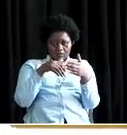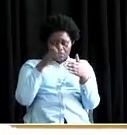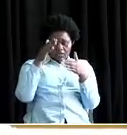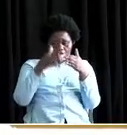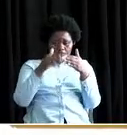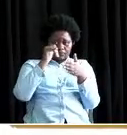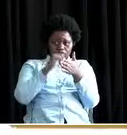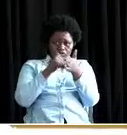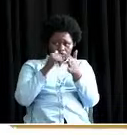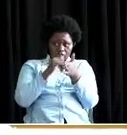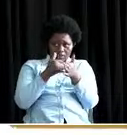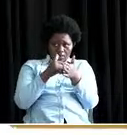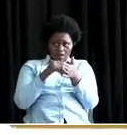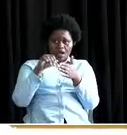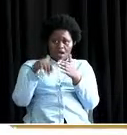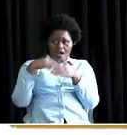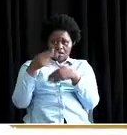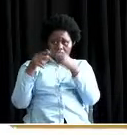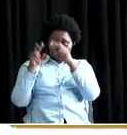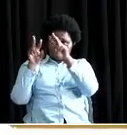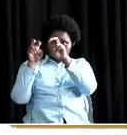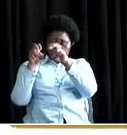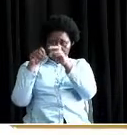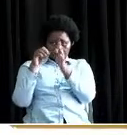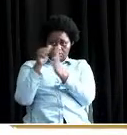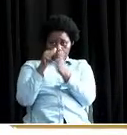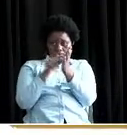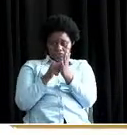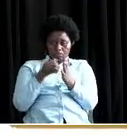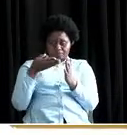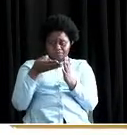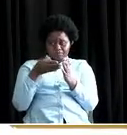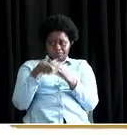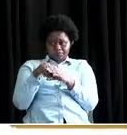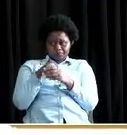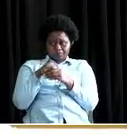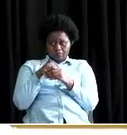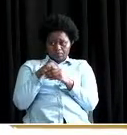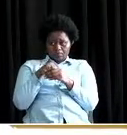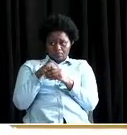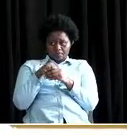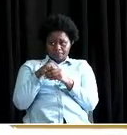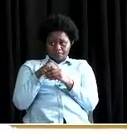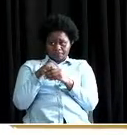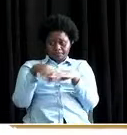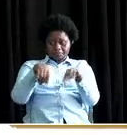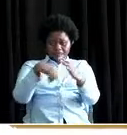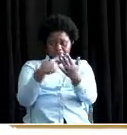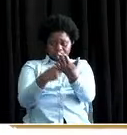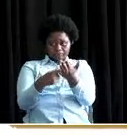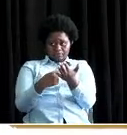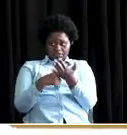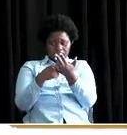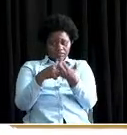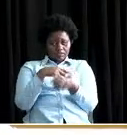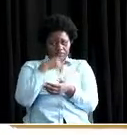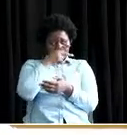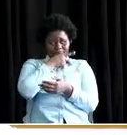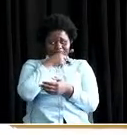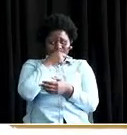January. Other items in the agenda will be discussed on